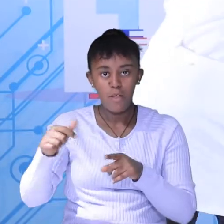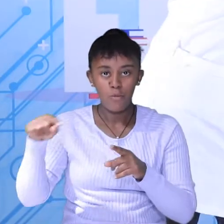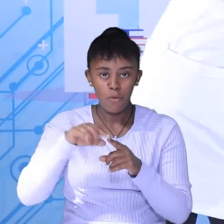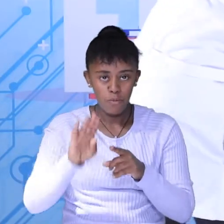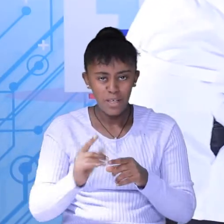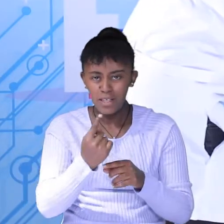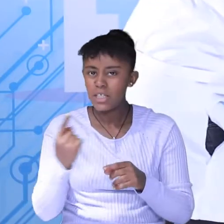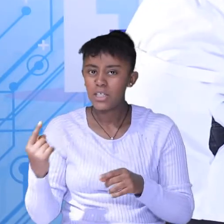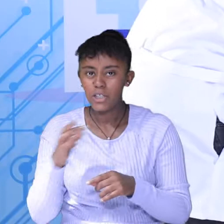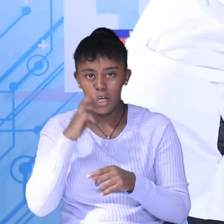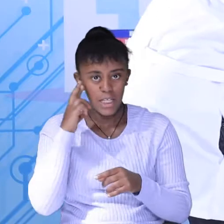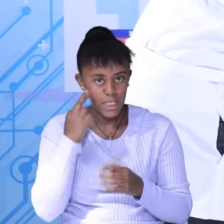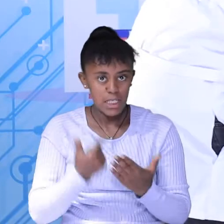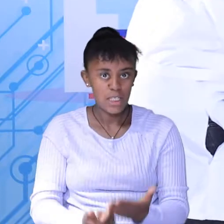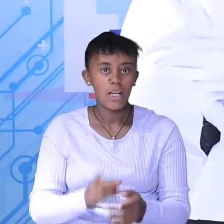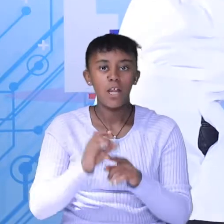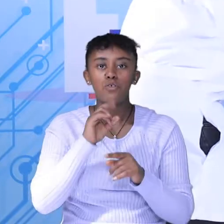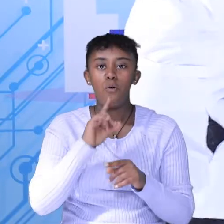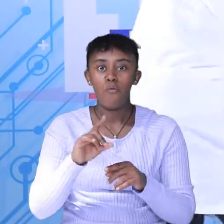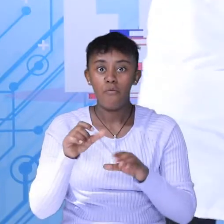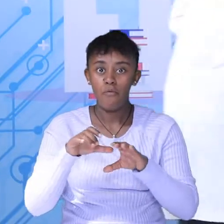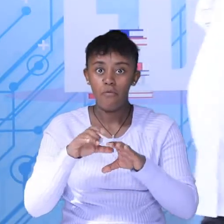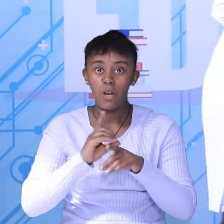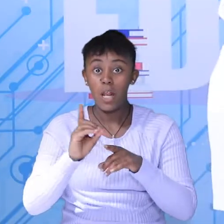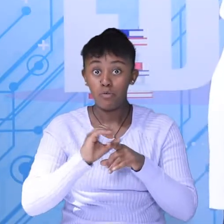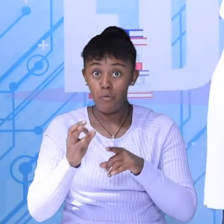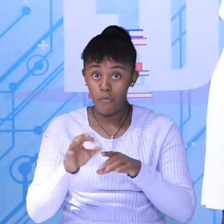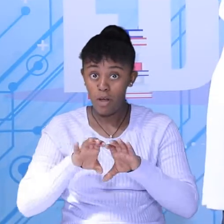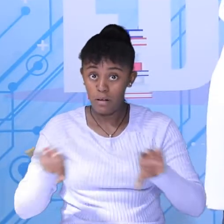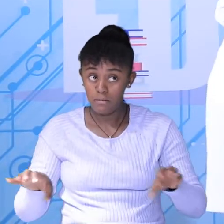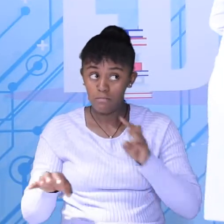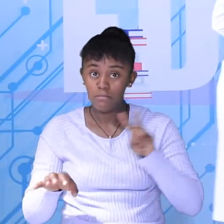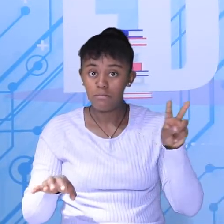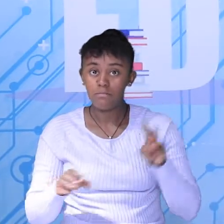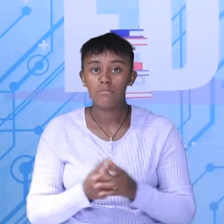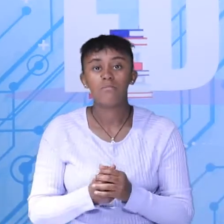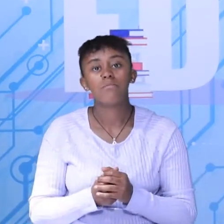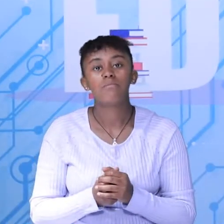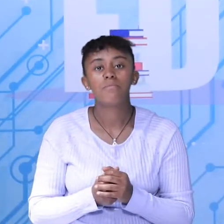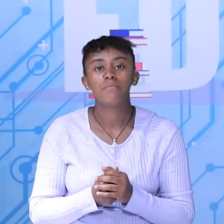in each case, if this is the direction of the electric current, and if this is the direction of